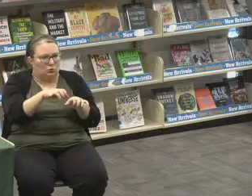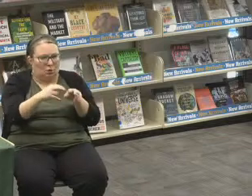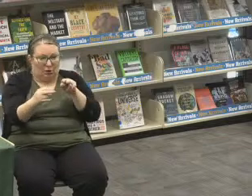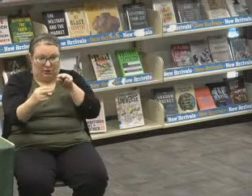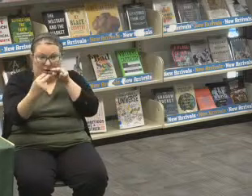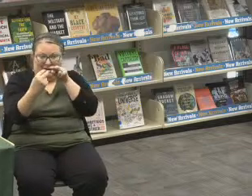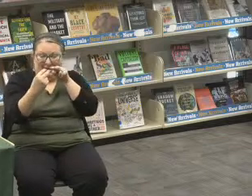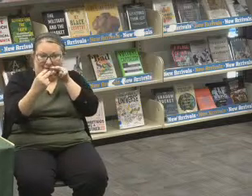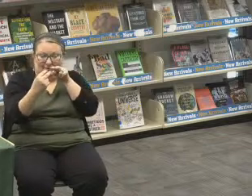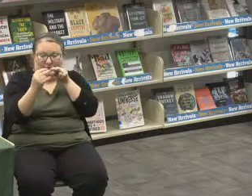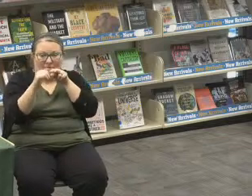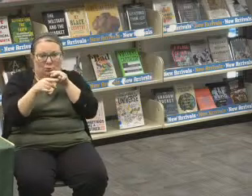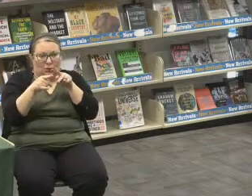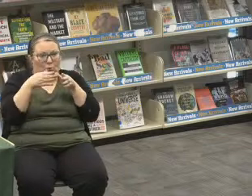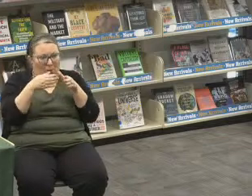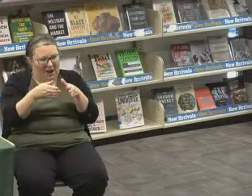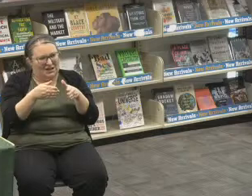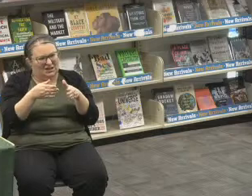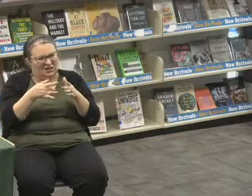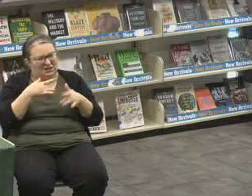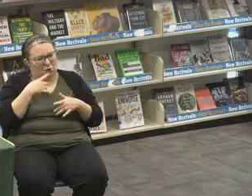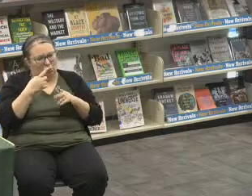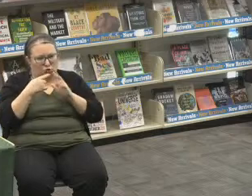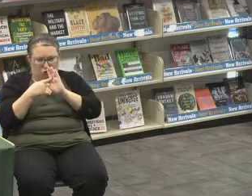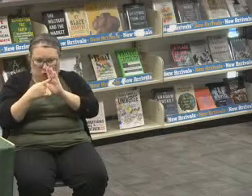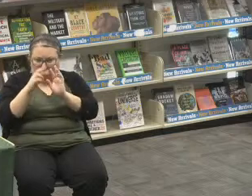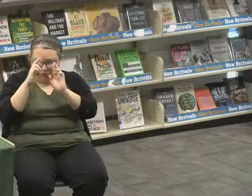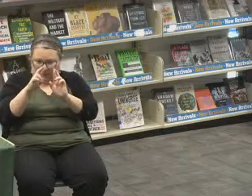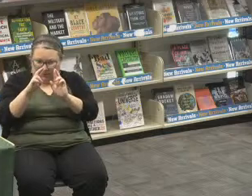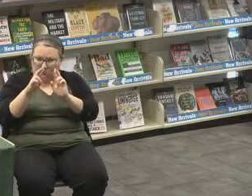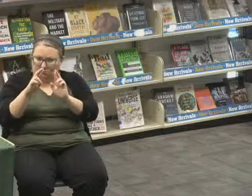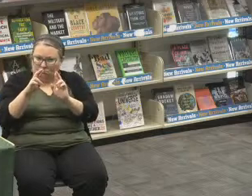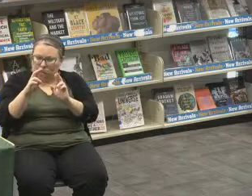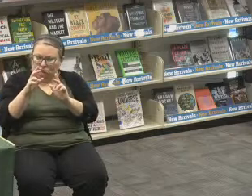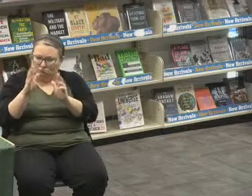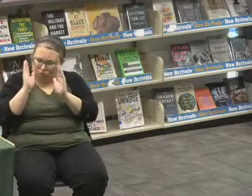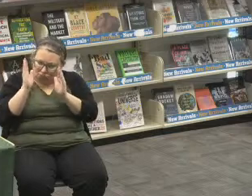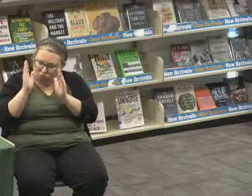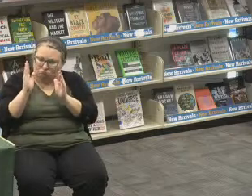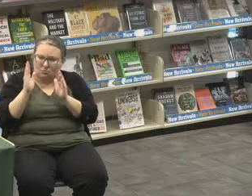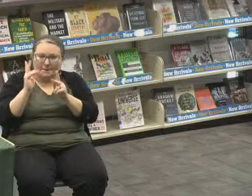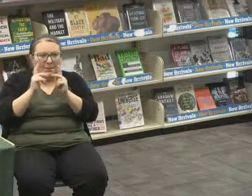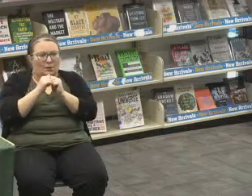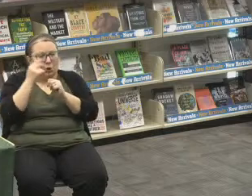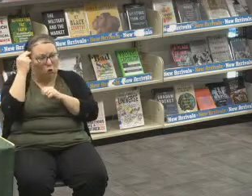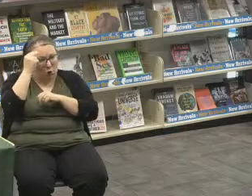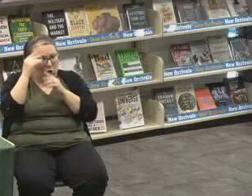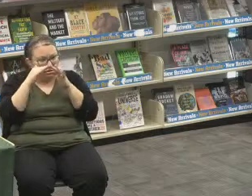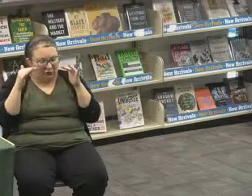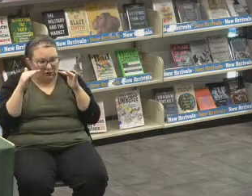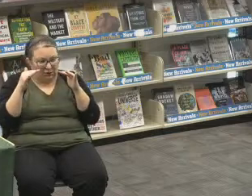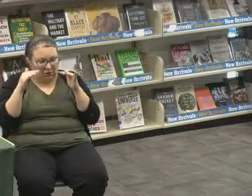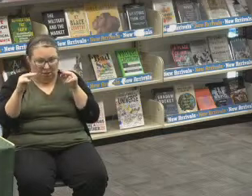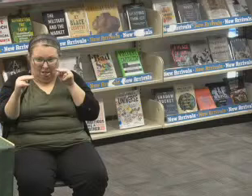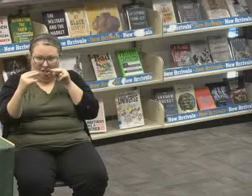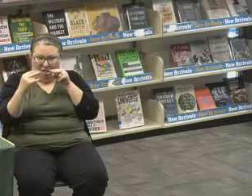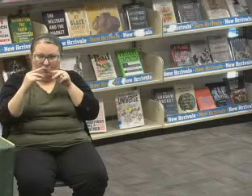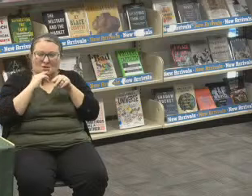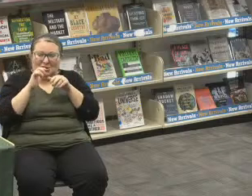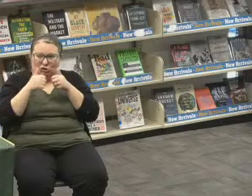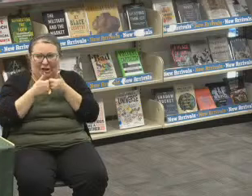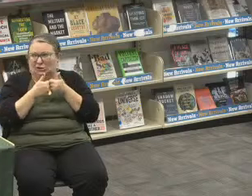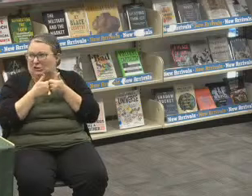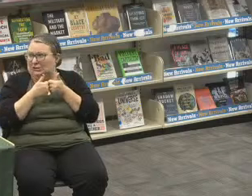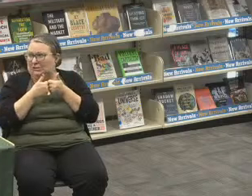example, that's one of the ways that we typically show someone that I respect you, I'm doing that. For people with neurodiversity, that can be really, really